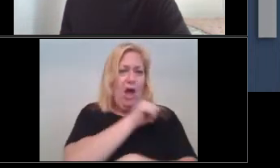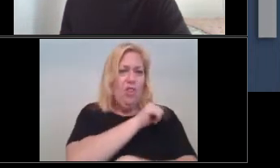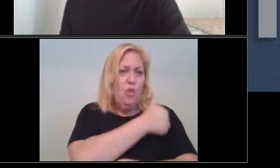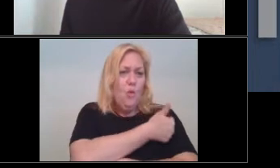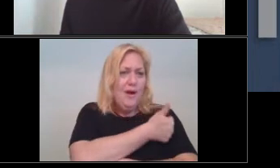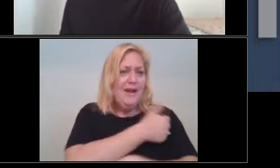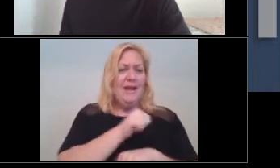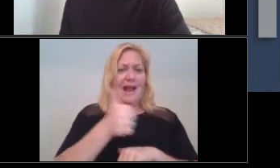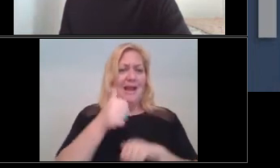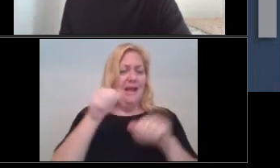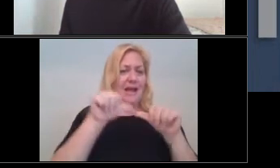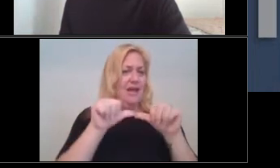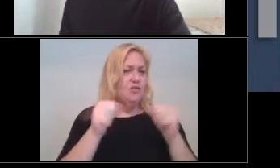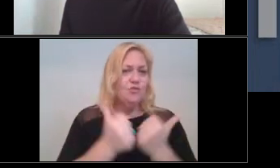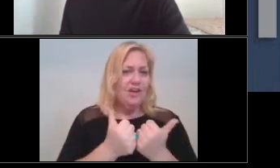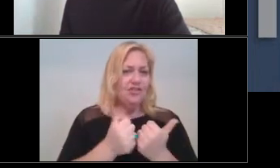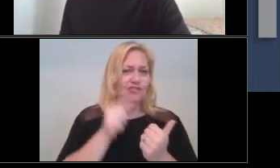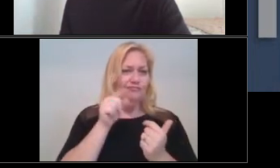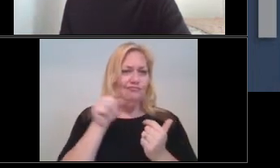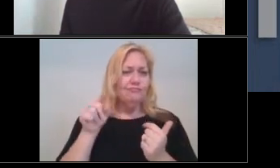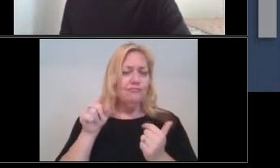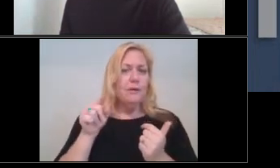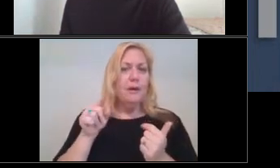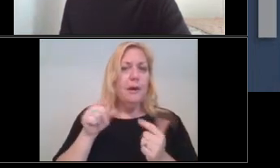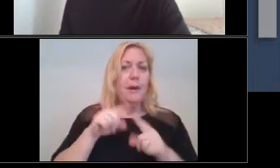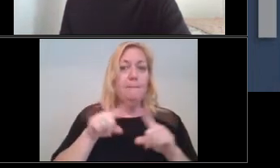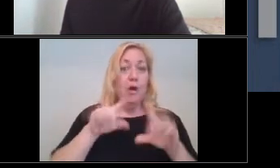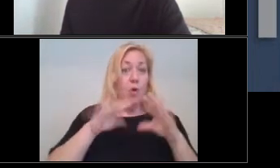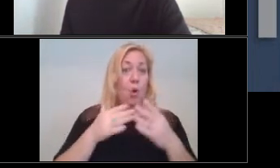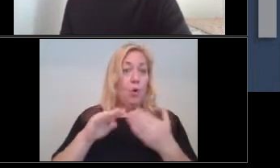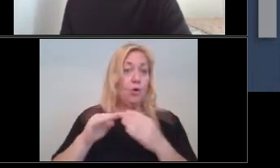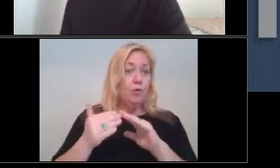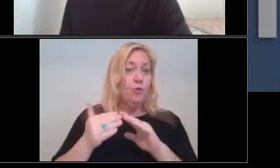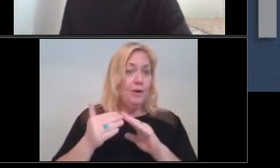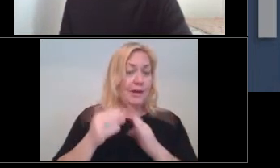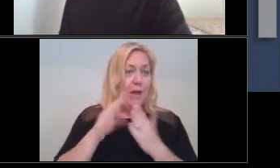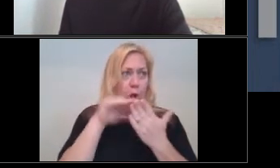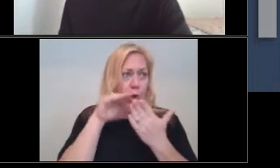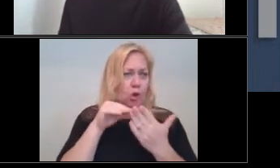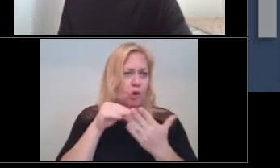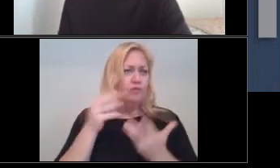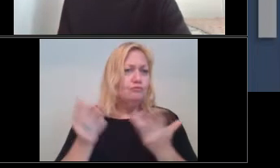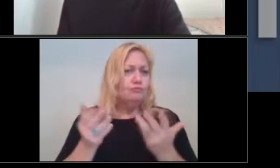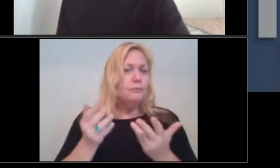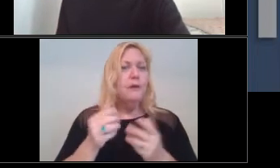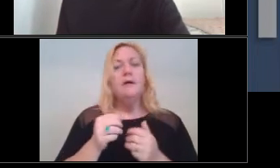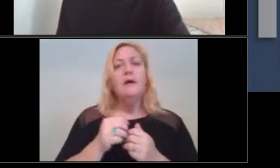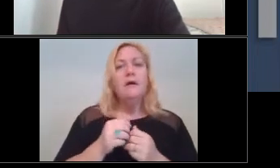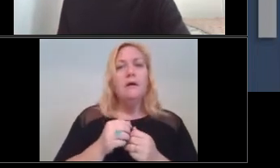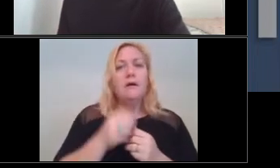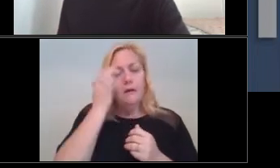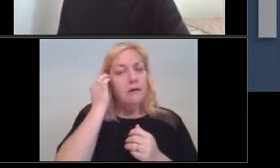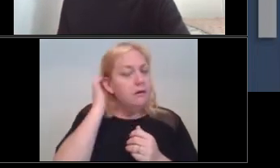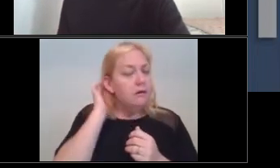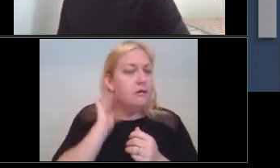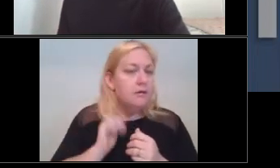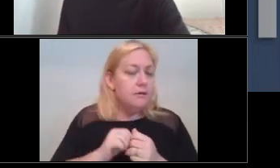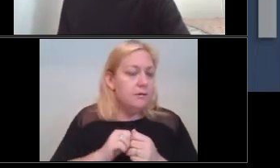other organization, what the whole community wants, and not just outweigh